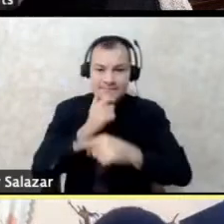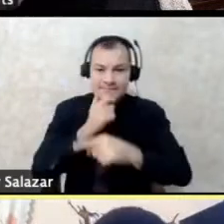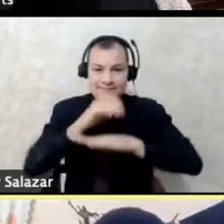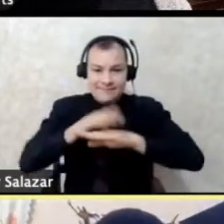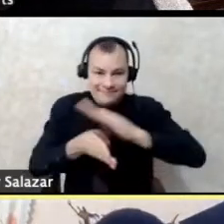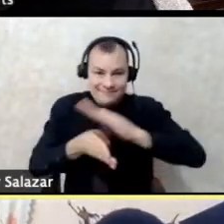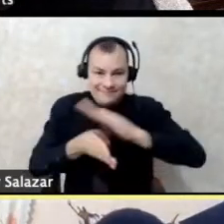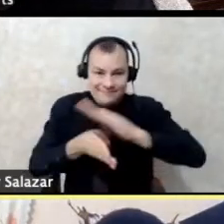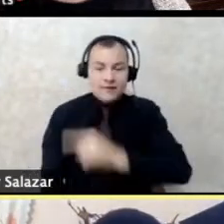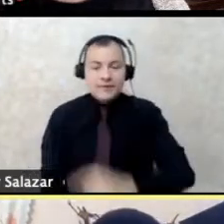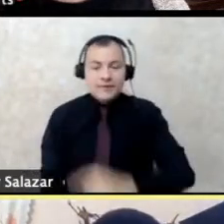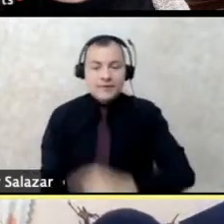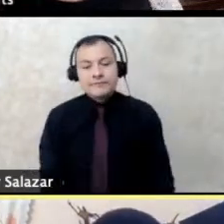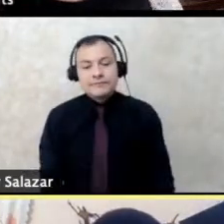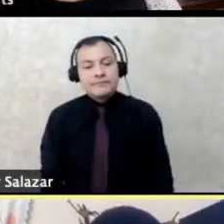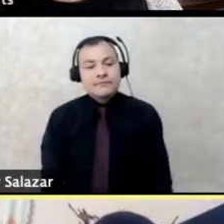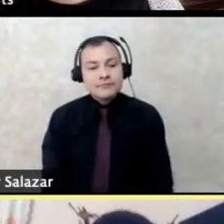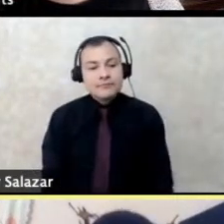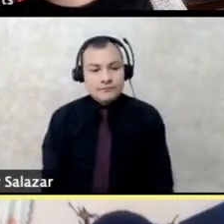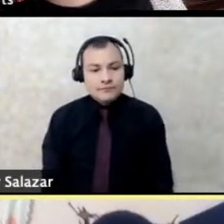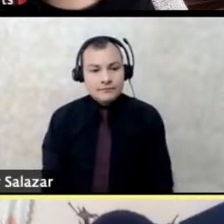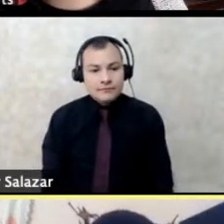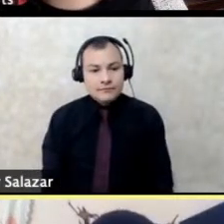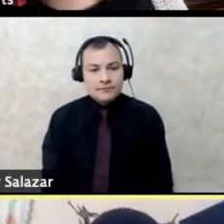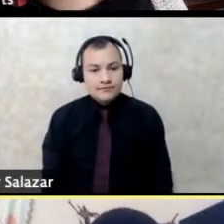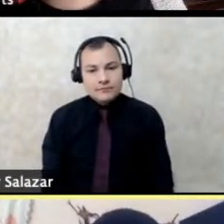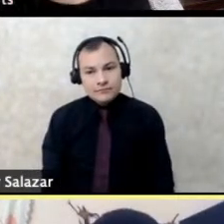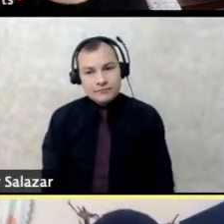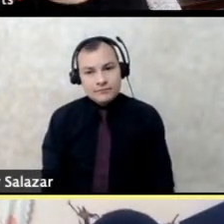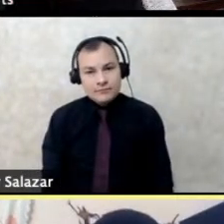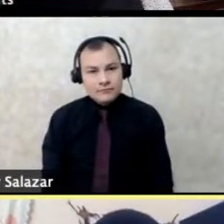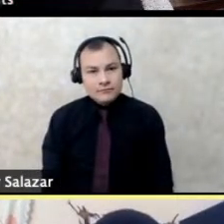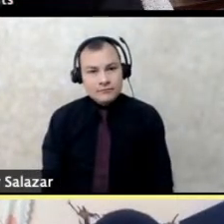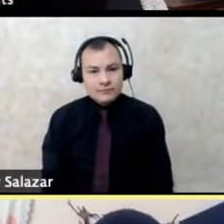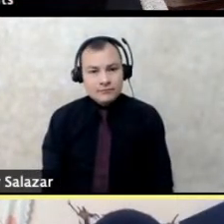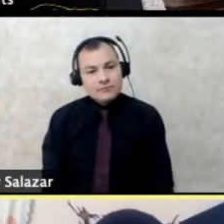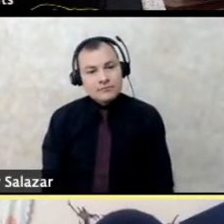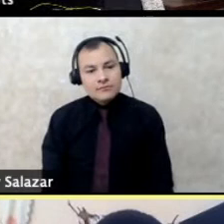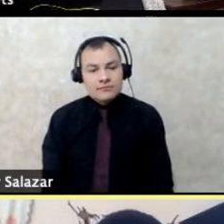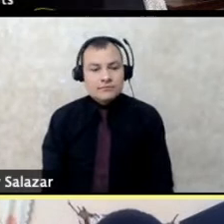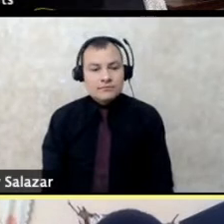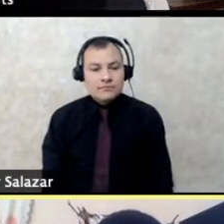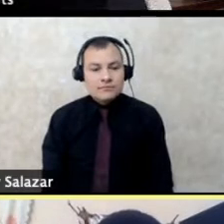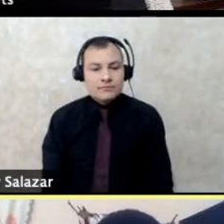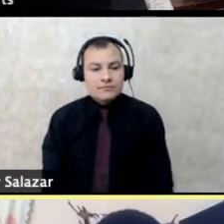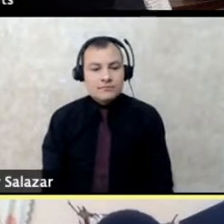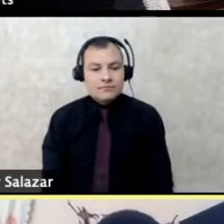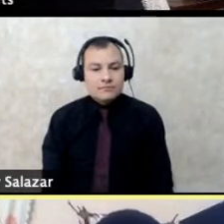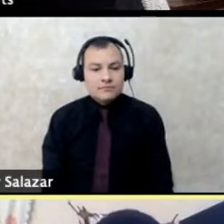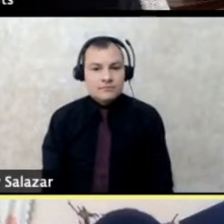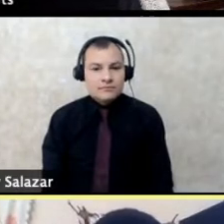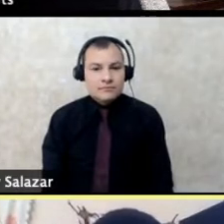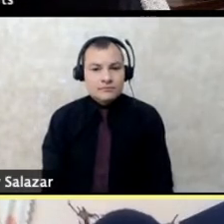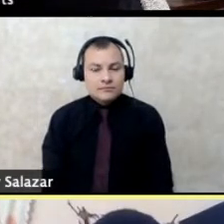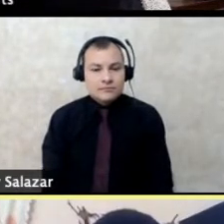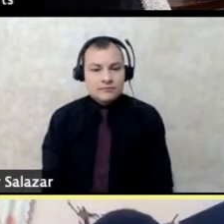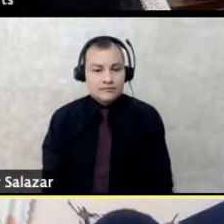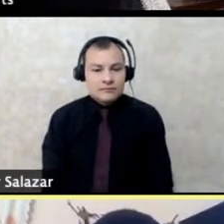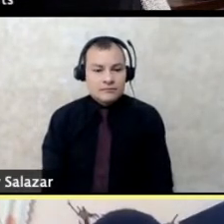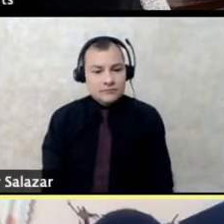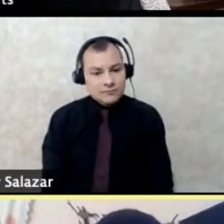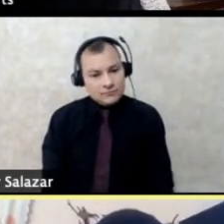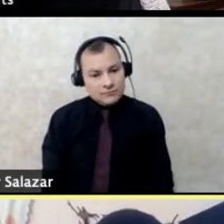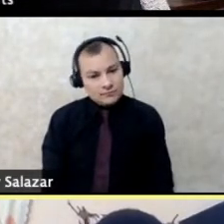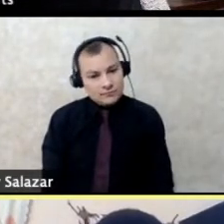I got quality time with my daughters to teach them poetry and also sing songs with them